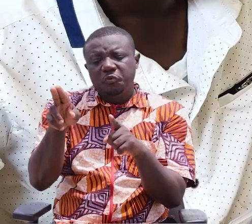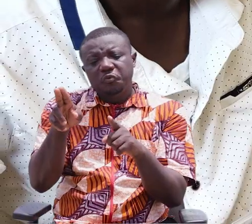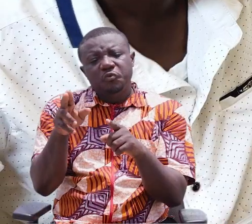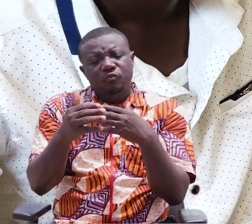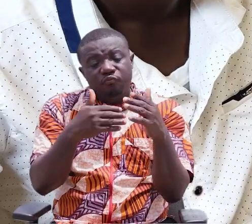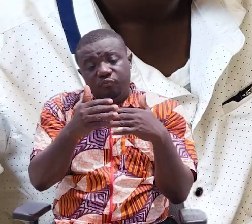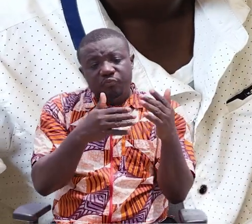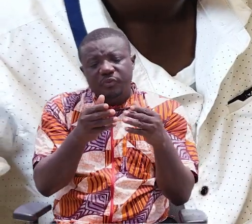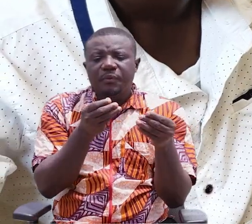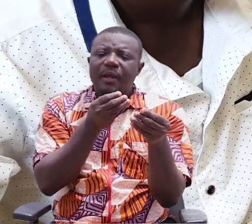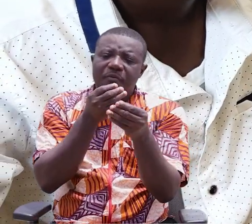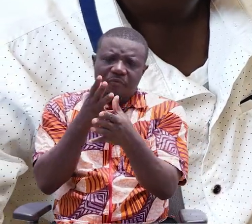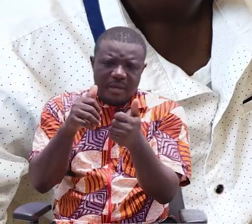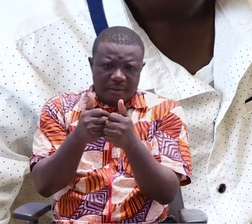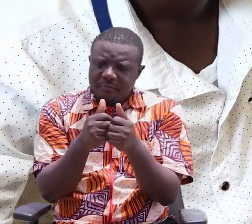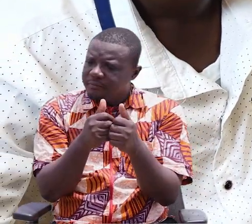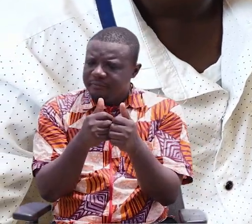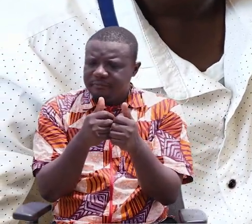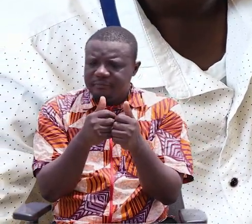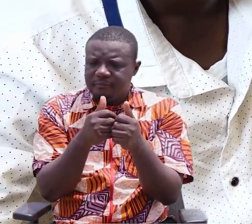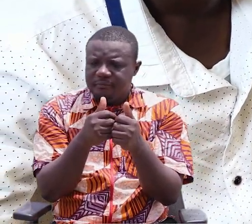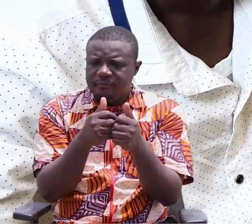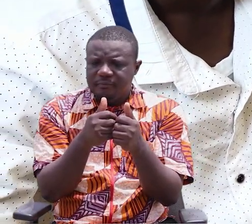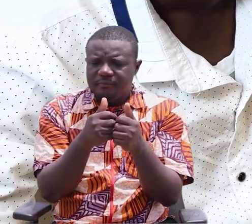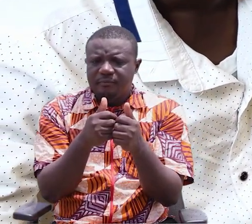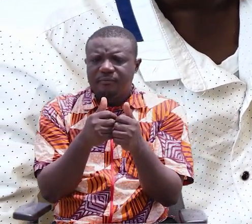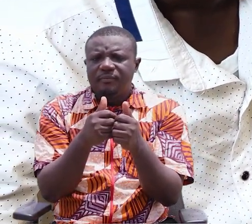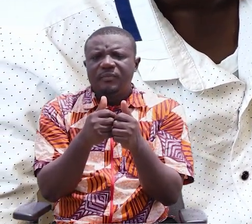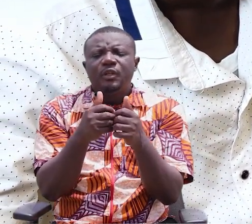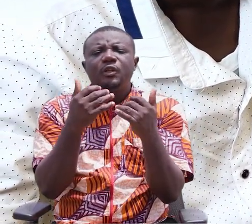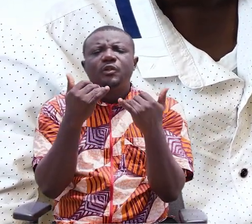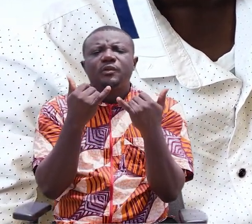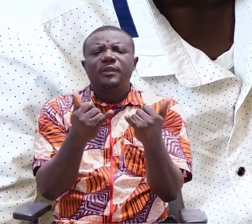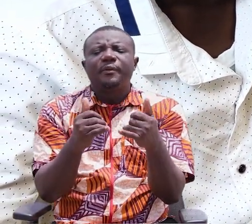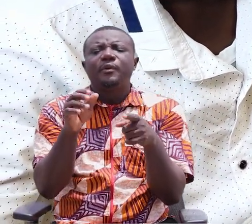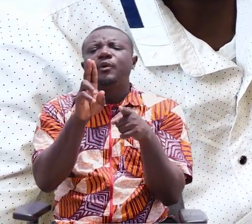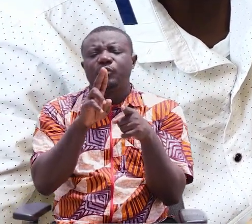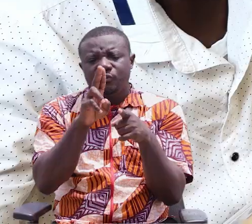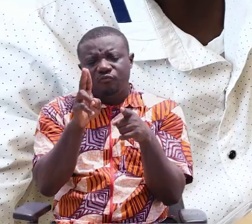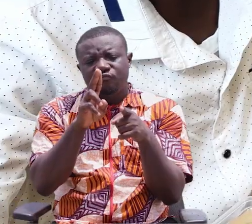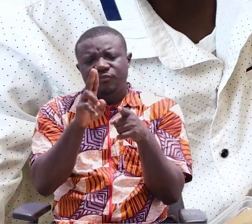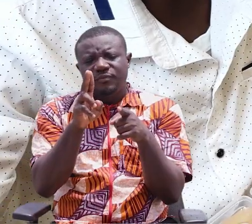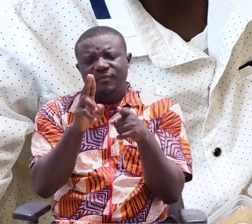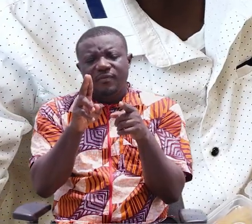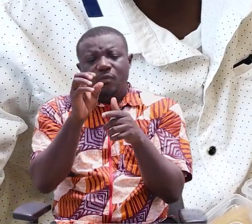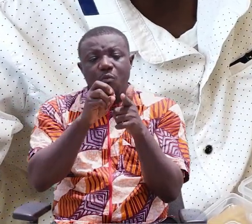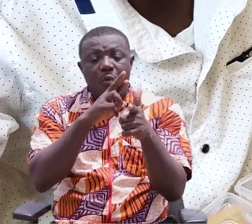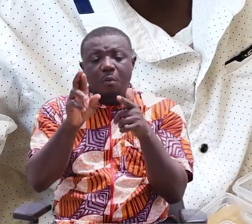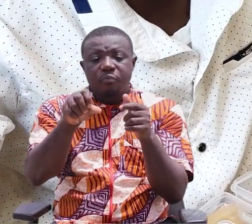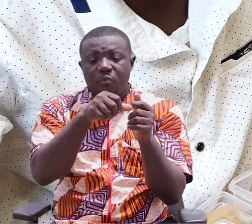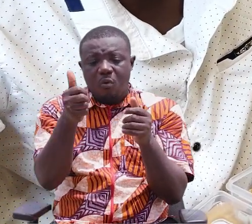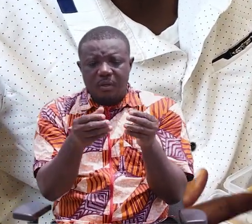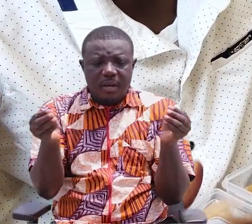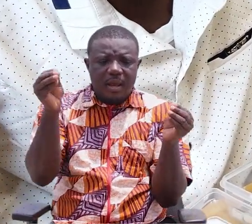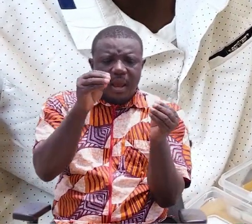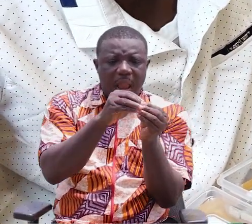is. We can have two switches so that we can turn. So, for example, you turn on the sound, or another